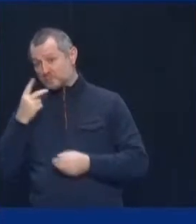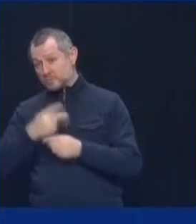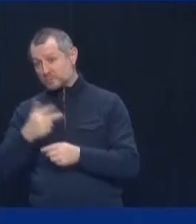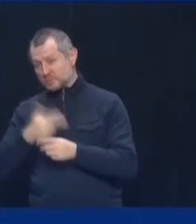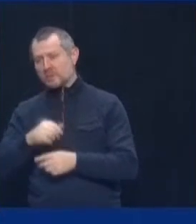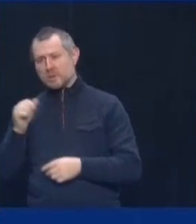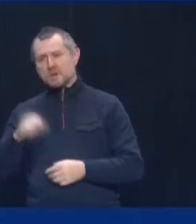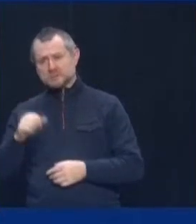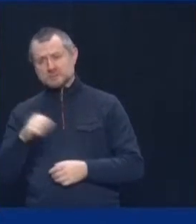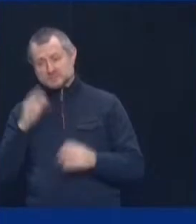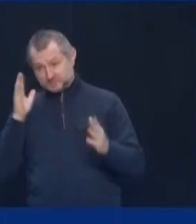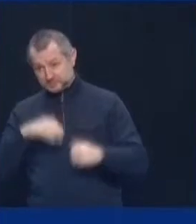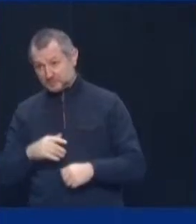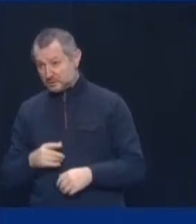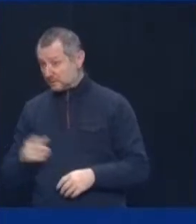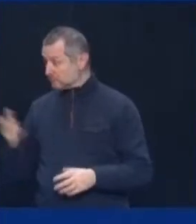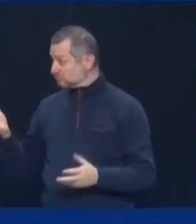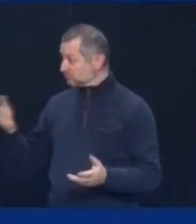Larry?